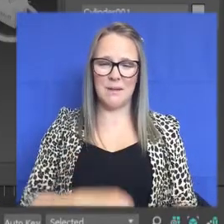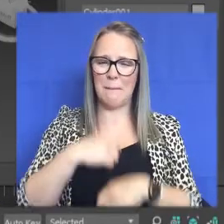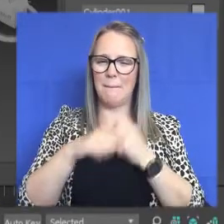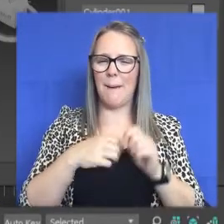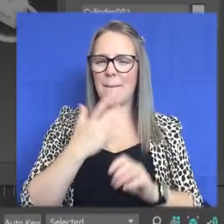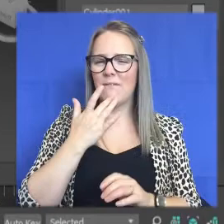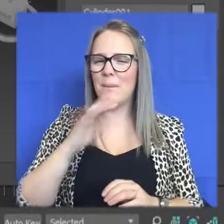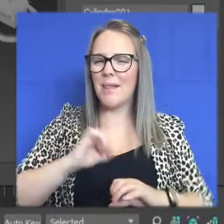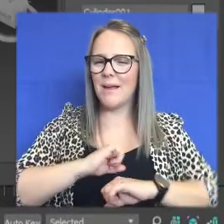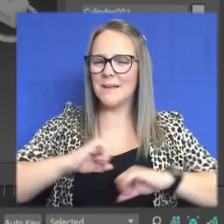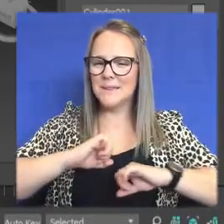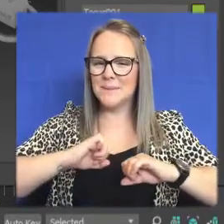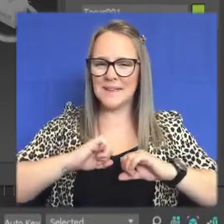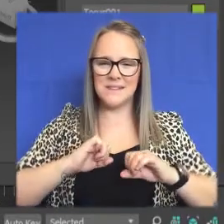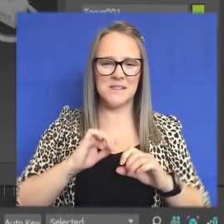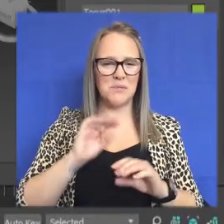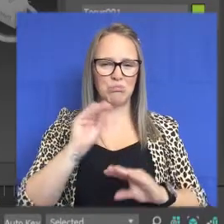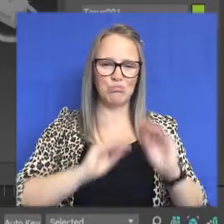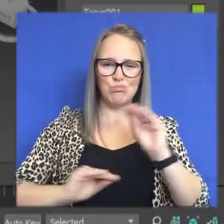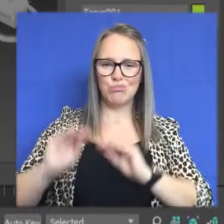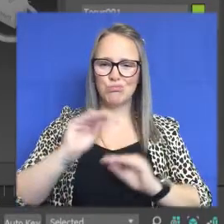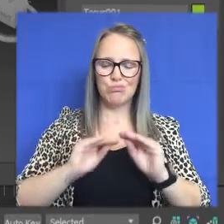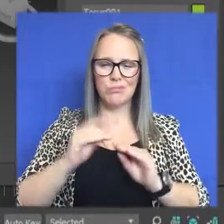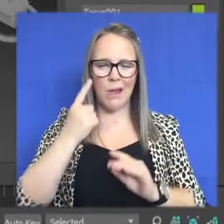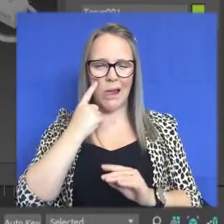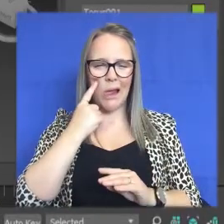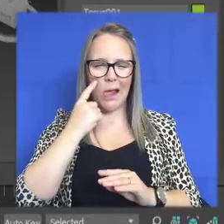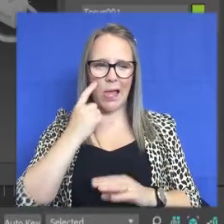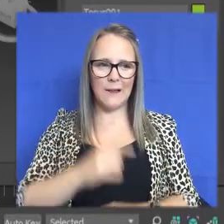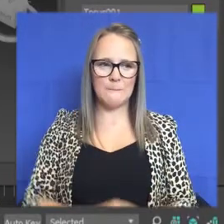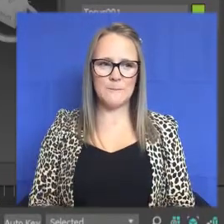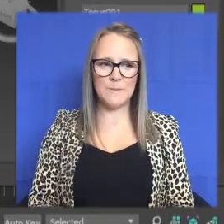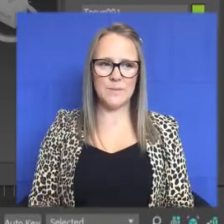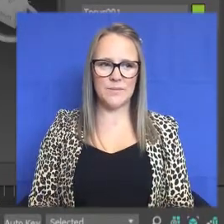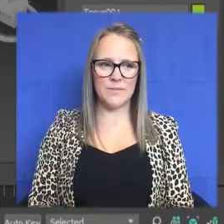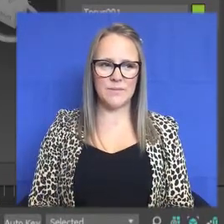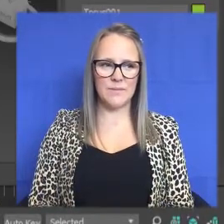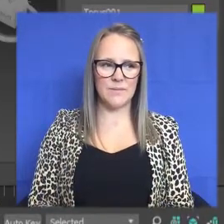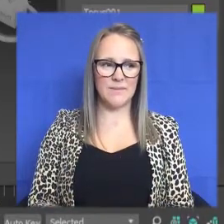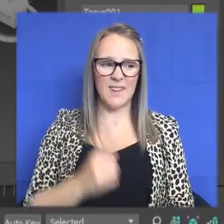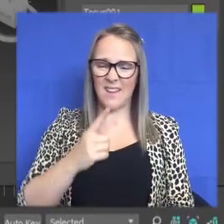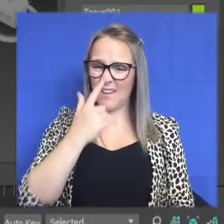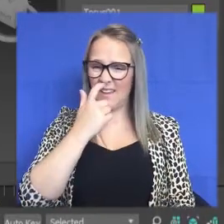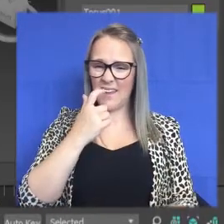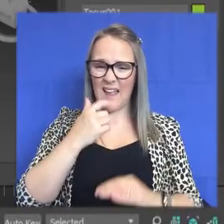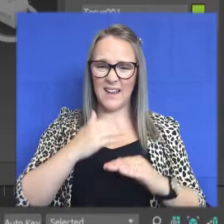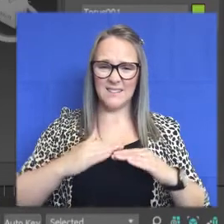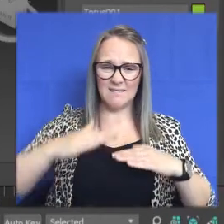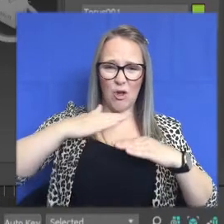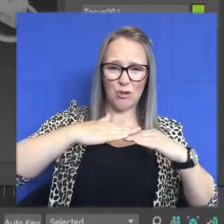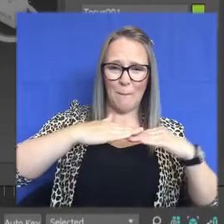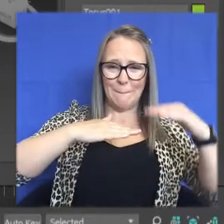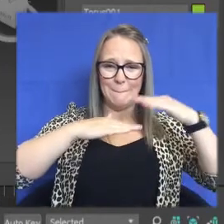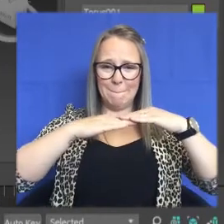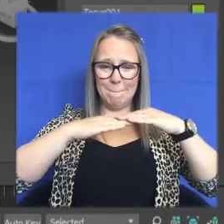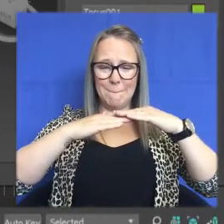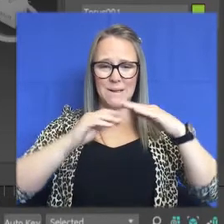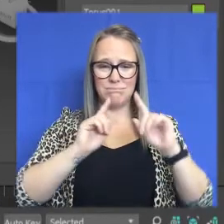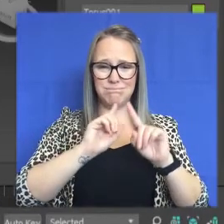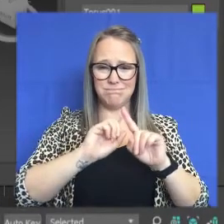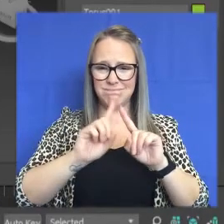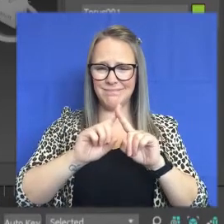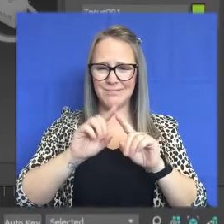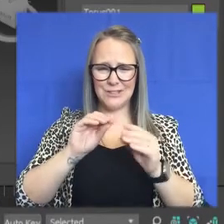and just get used to the space. You can pack objects, you can position them any way you see